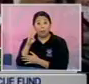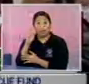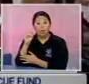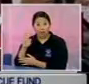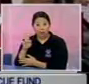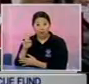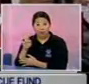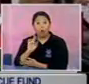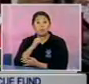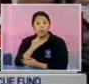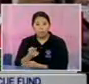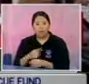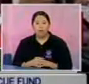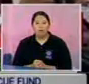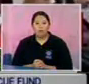insofar as the